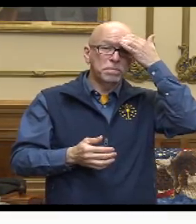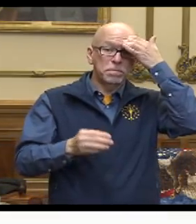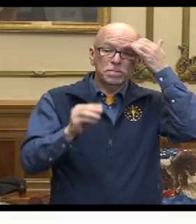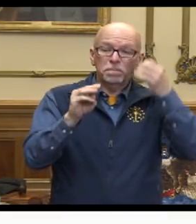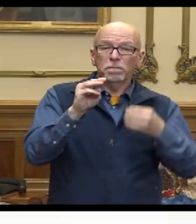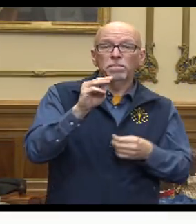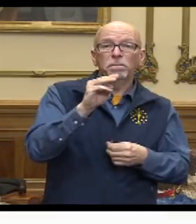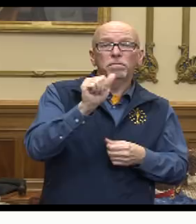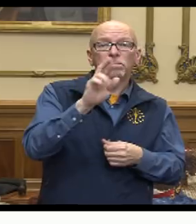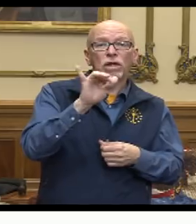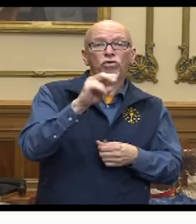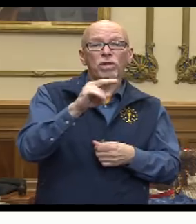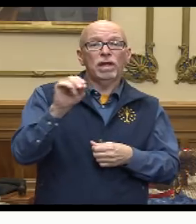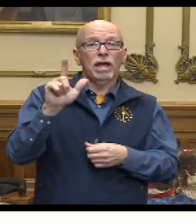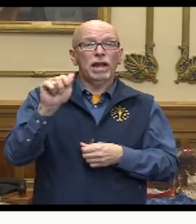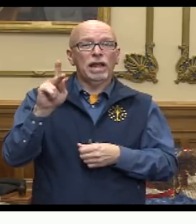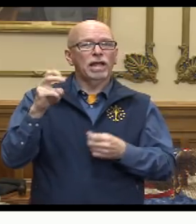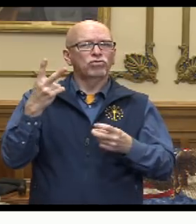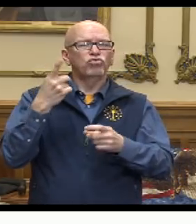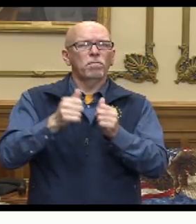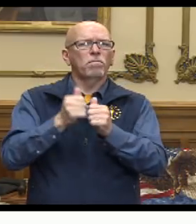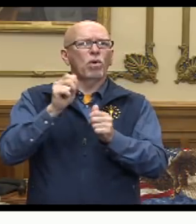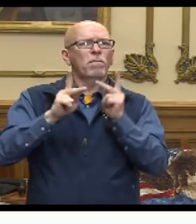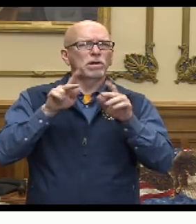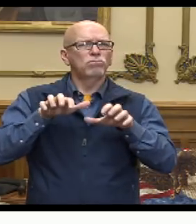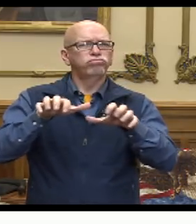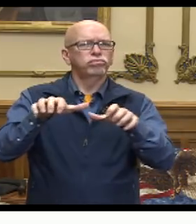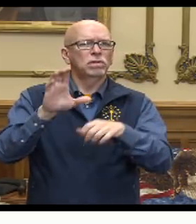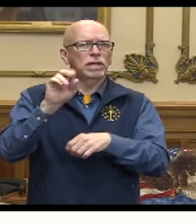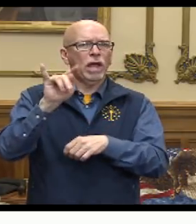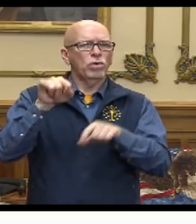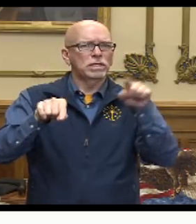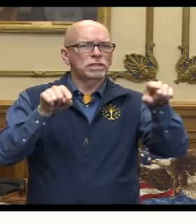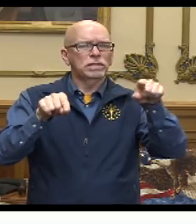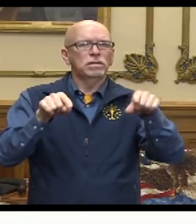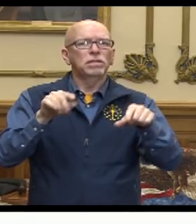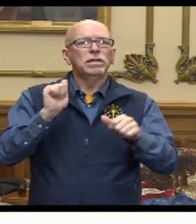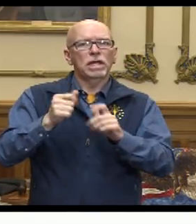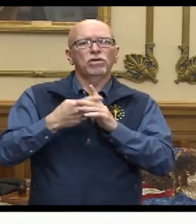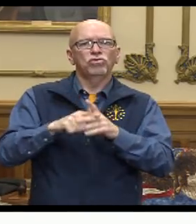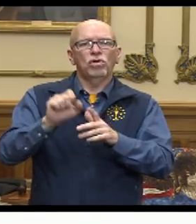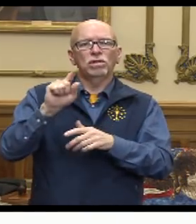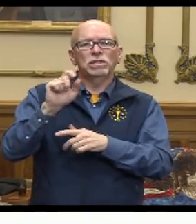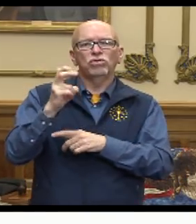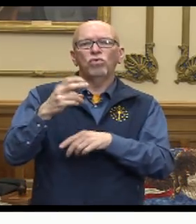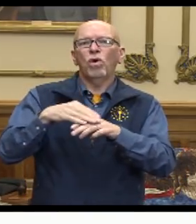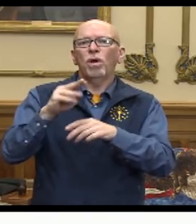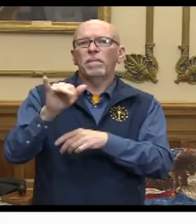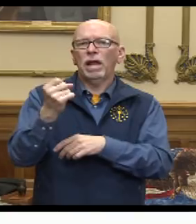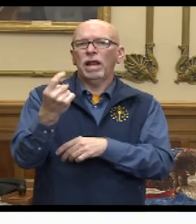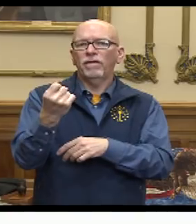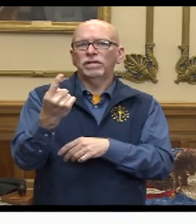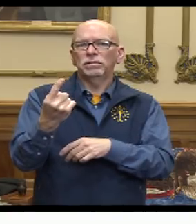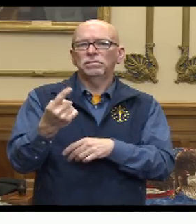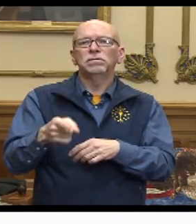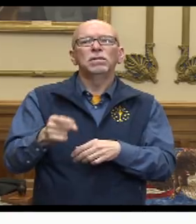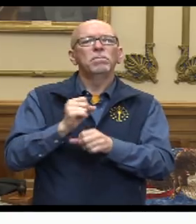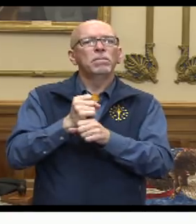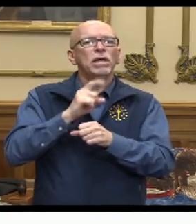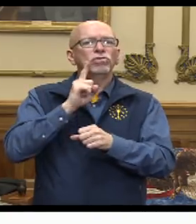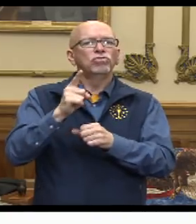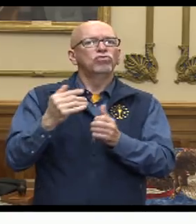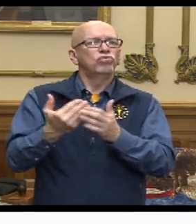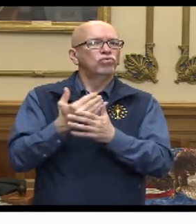Marion and Lake, our two most populous counties, may begin Stage 2 on May 11th to ensure our